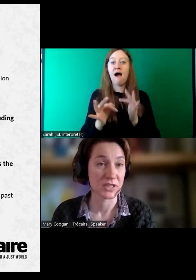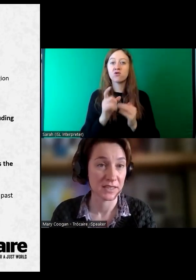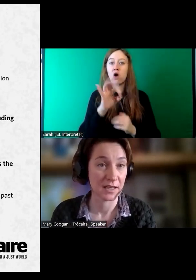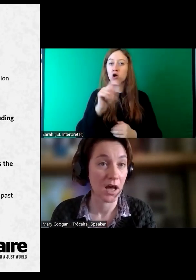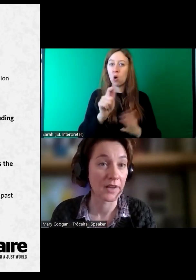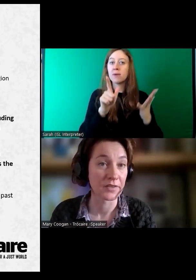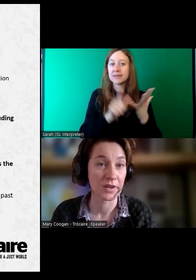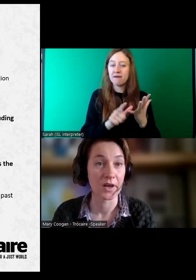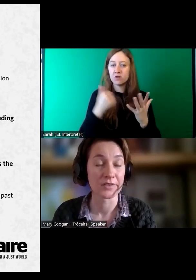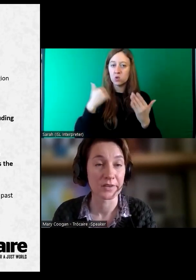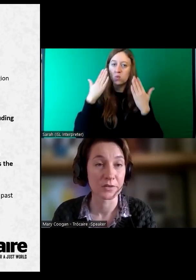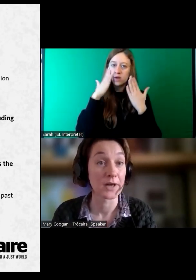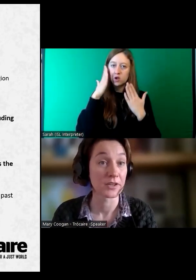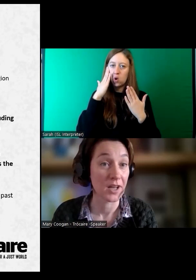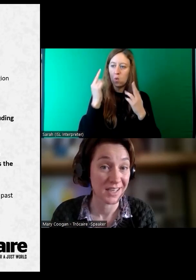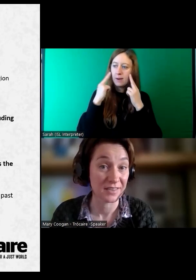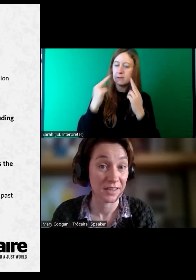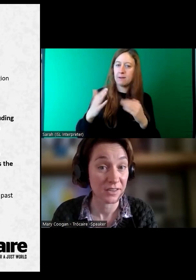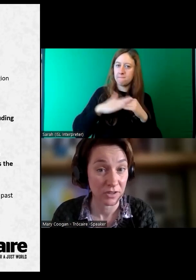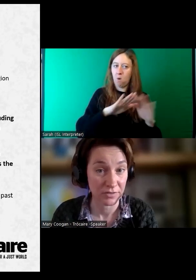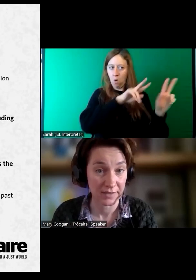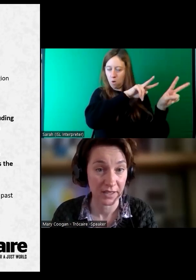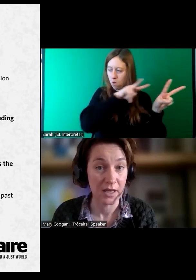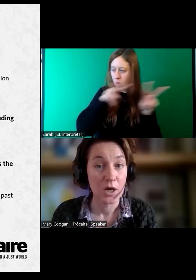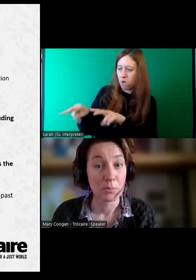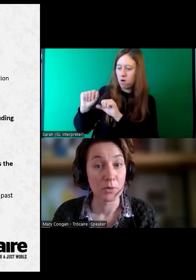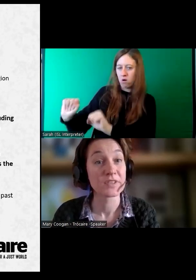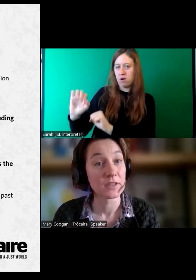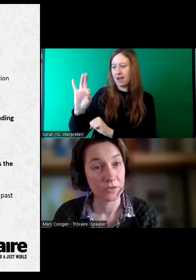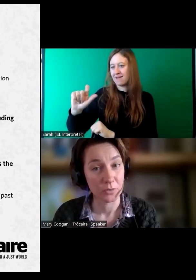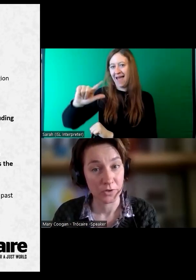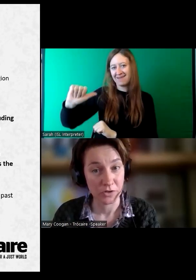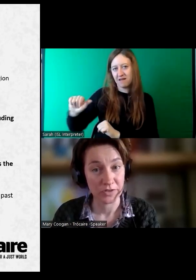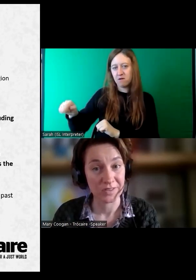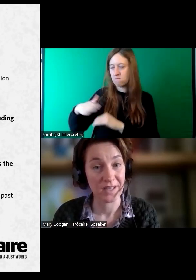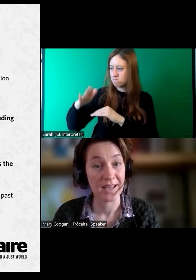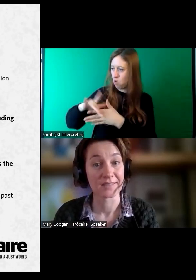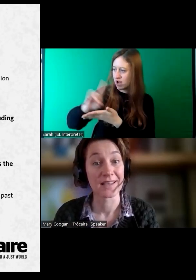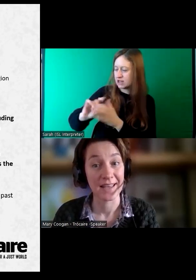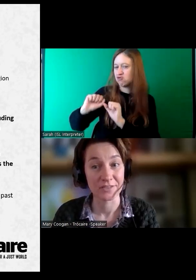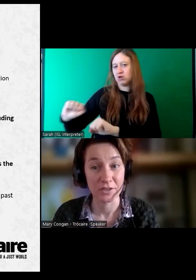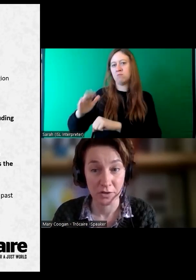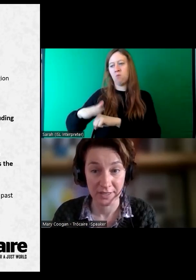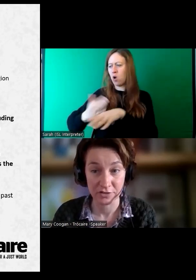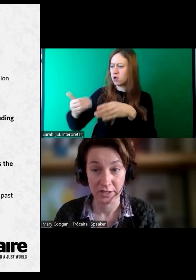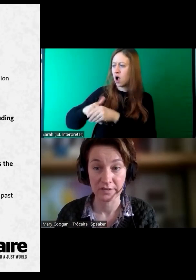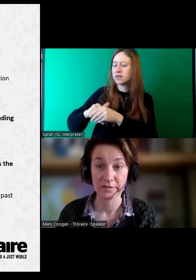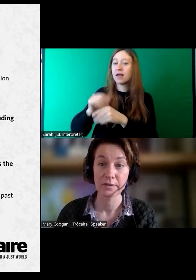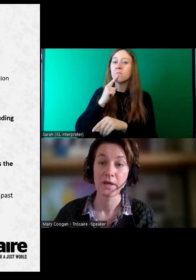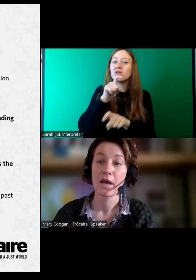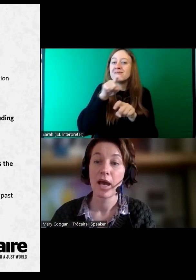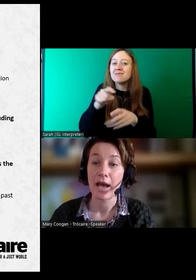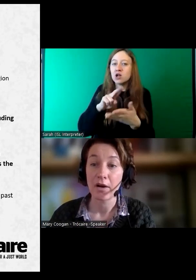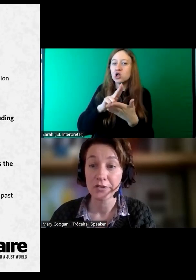bit more detail on the wider context and the history of Gaza, but still using water justice as a lens to look at that